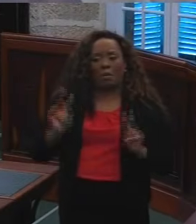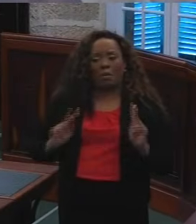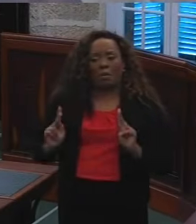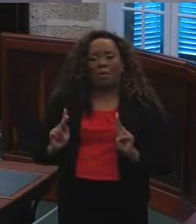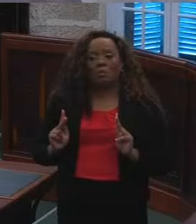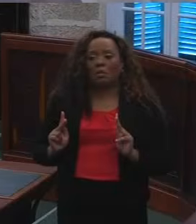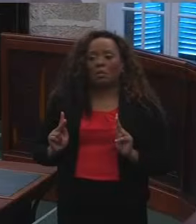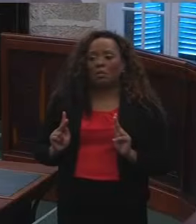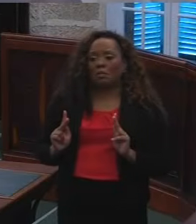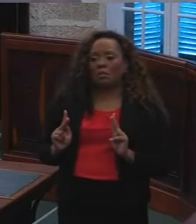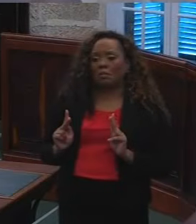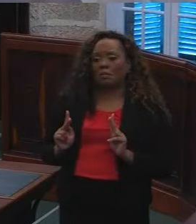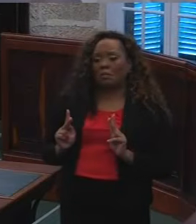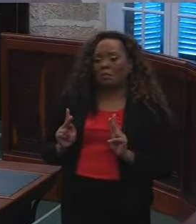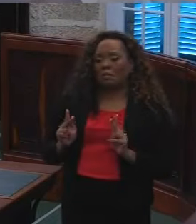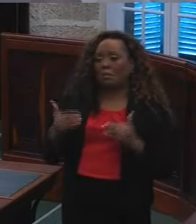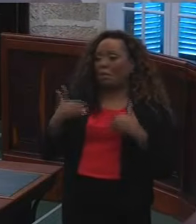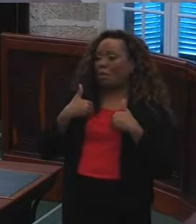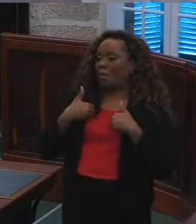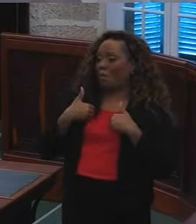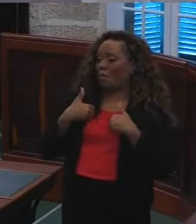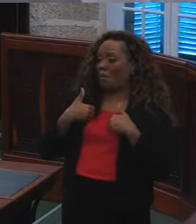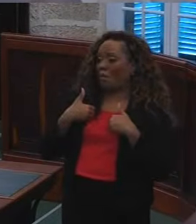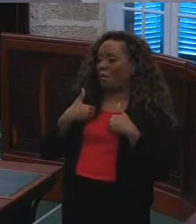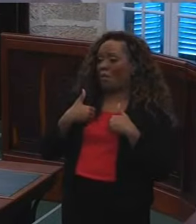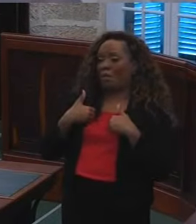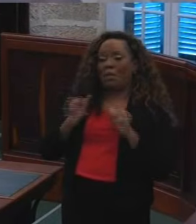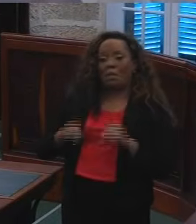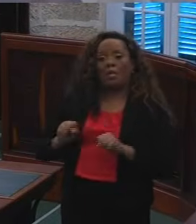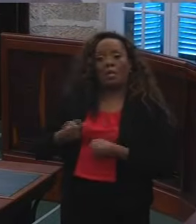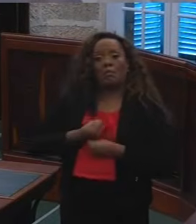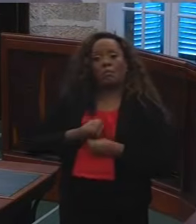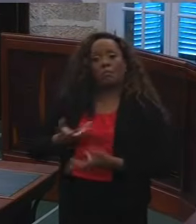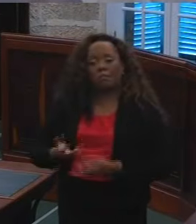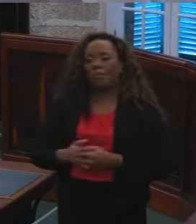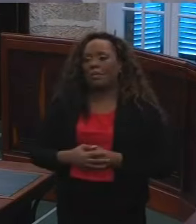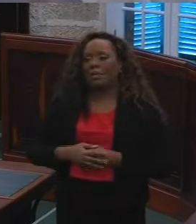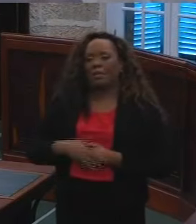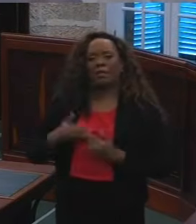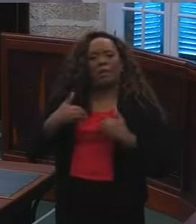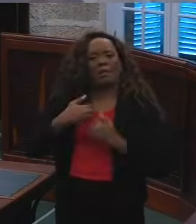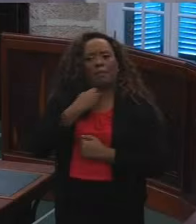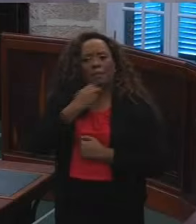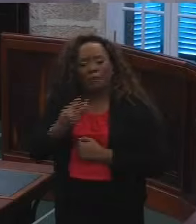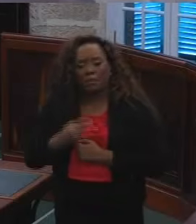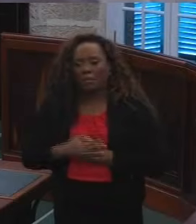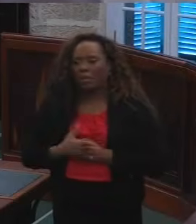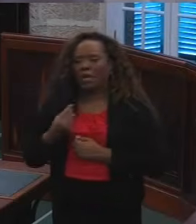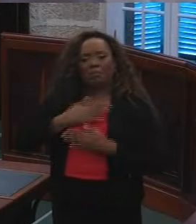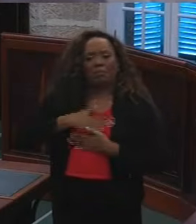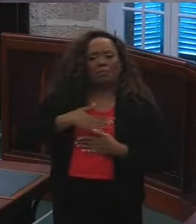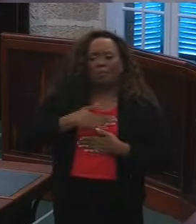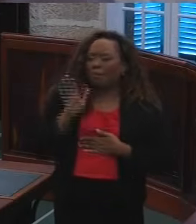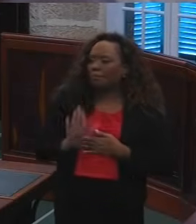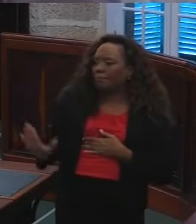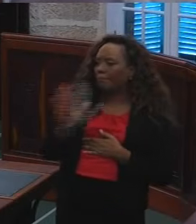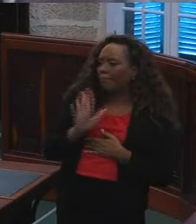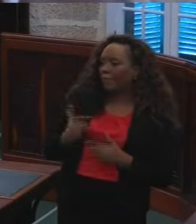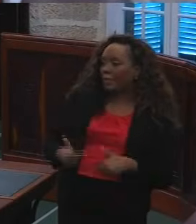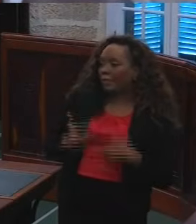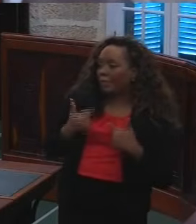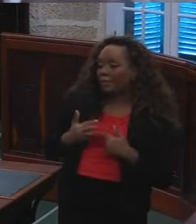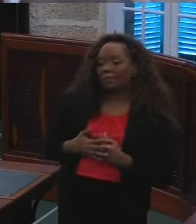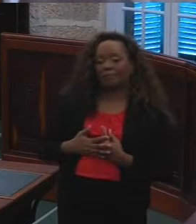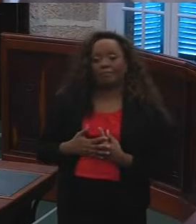a voice, but a physical space where they can live the Barbadian dream and enjoy their lives. We are in Lancaster